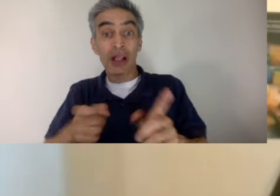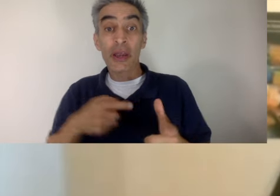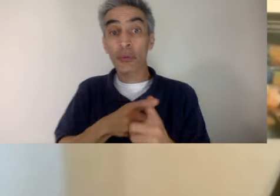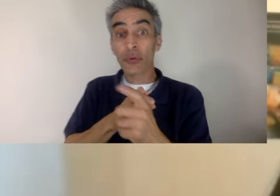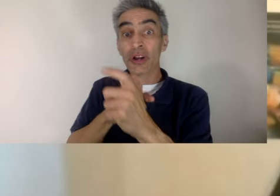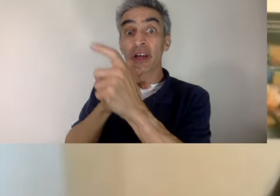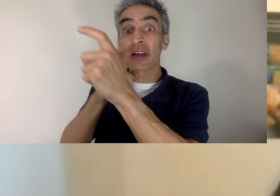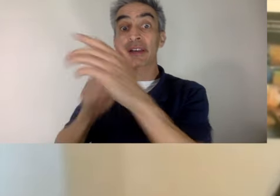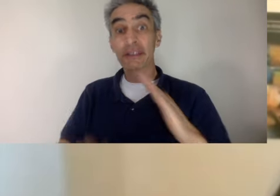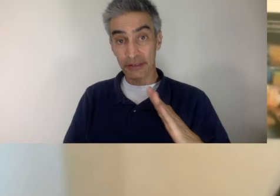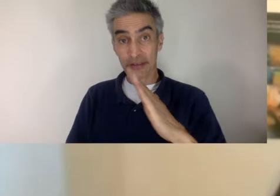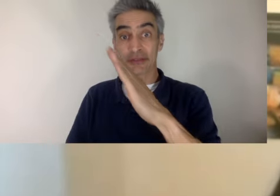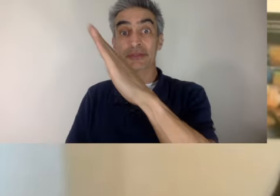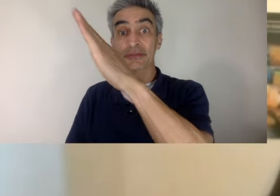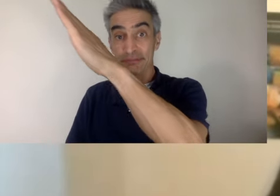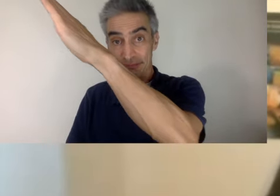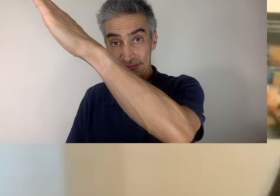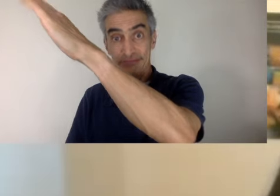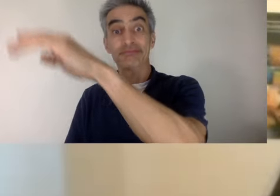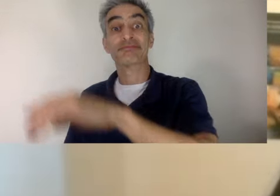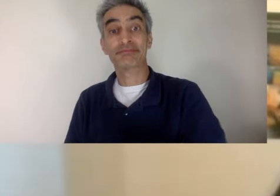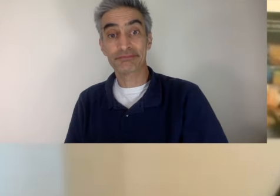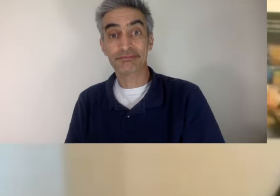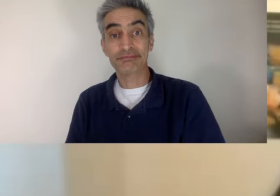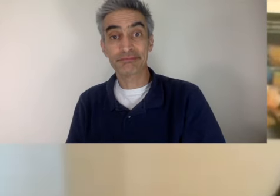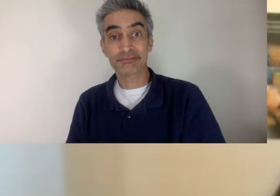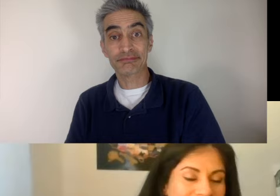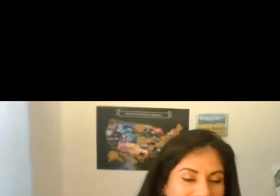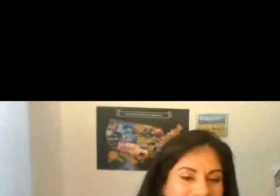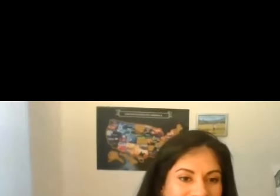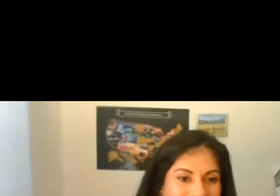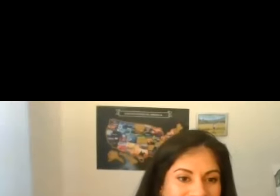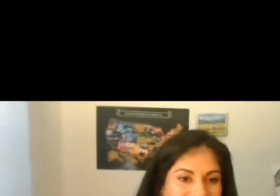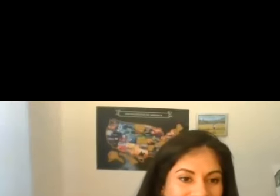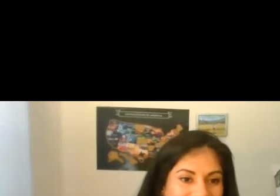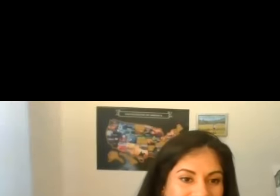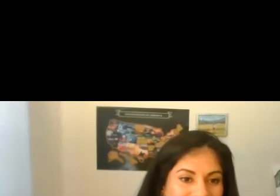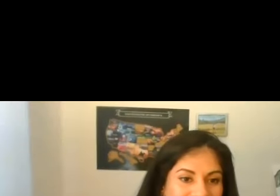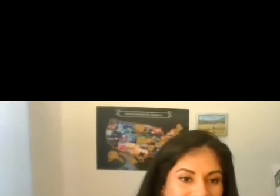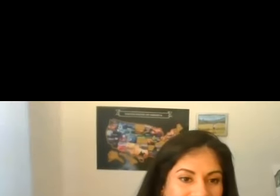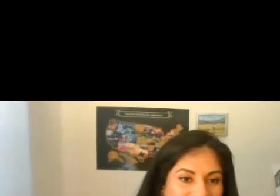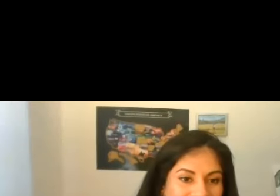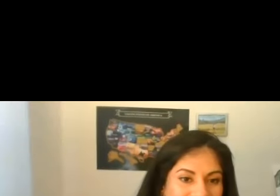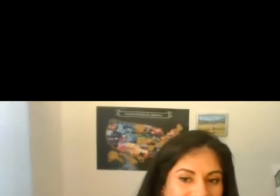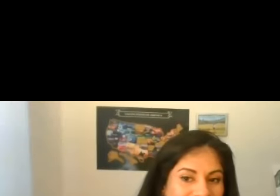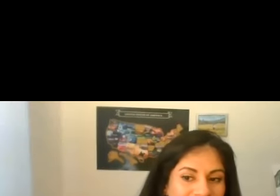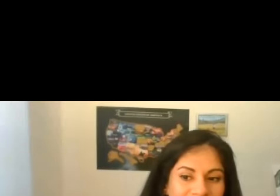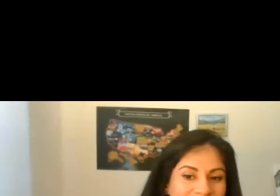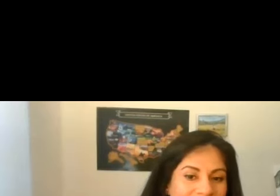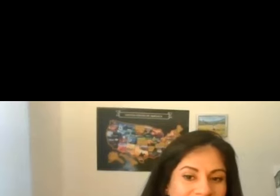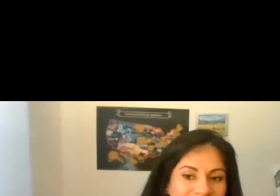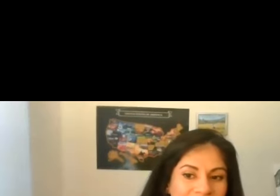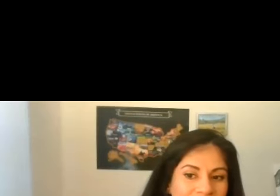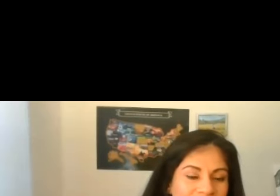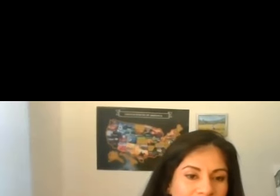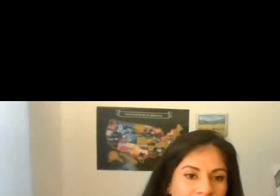was really cool. I did like at least 10 weeks of hills. That's good. And LA's got a pretty hilly course from what I understand.